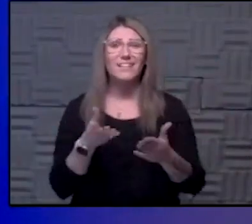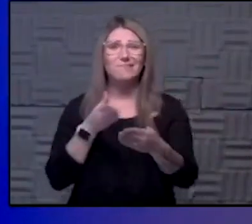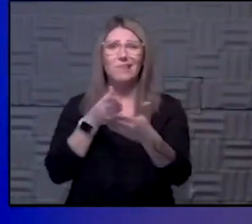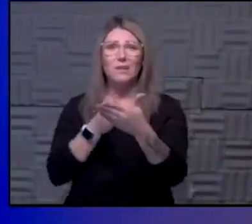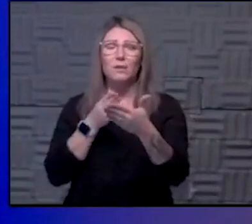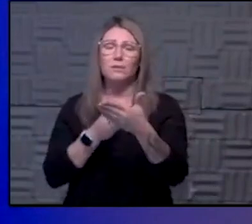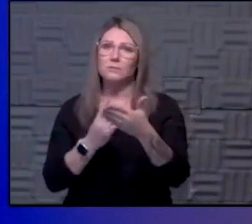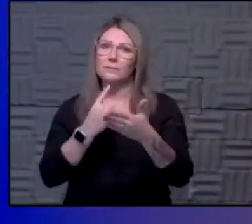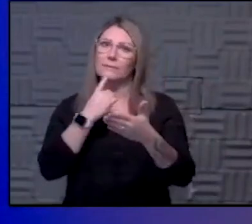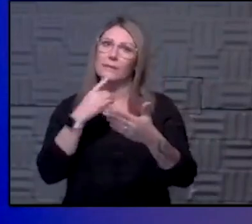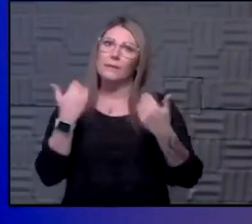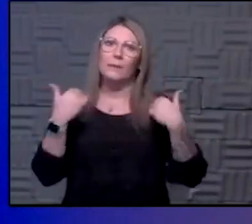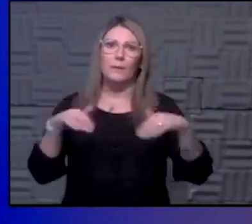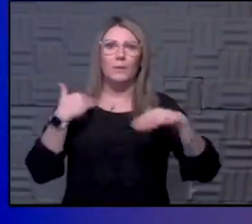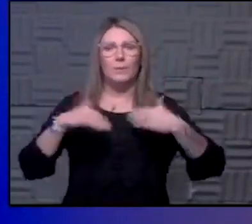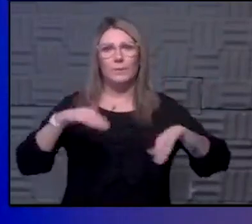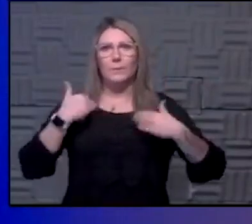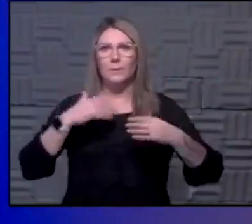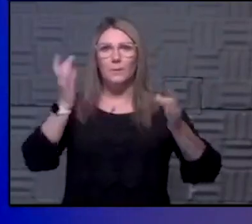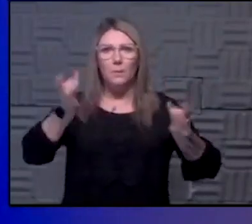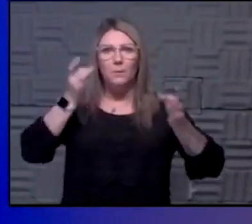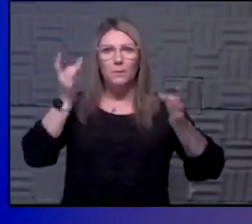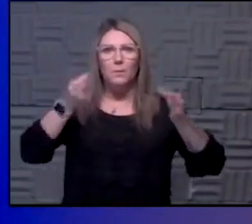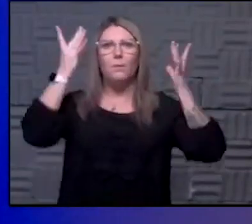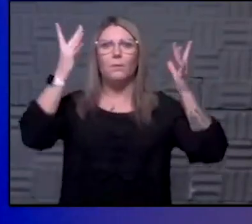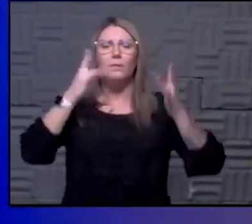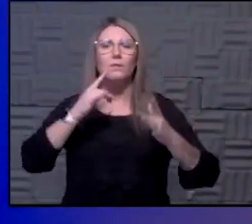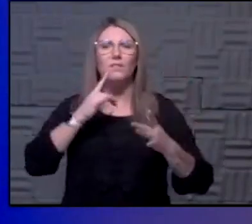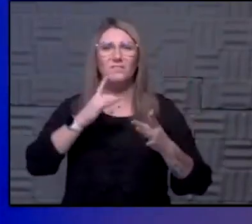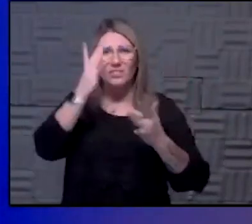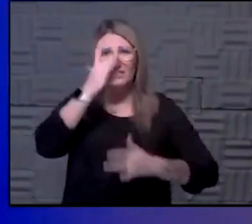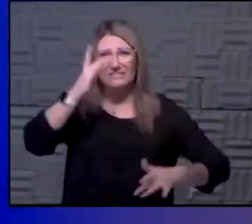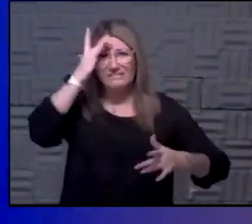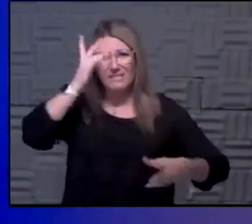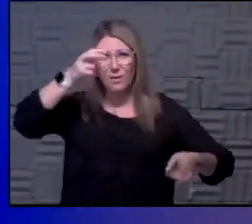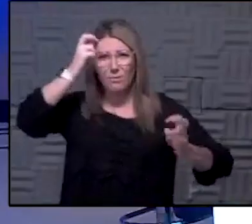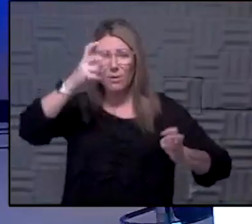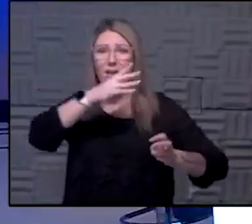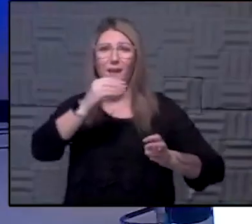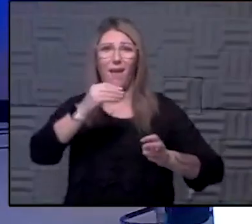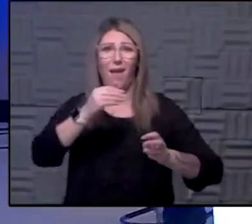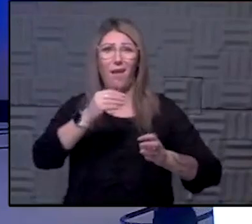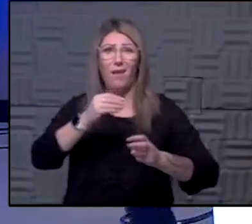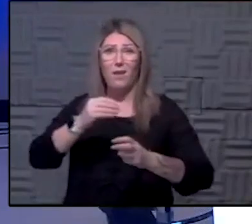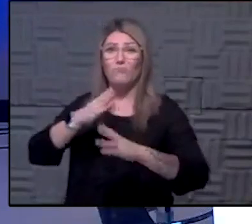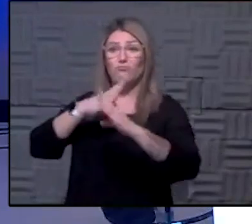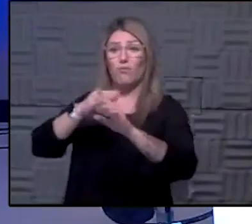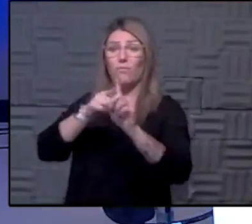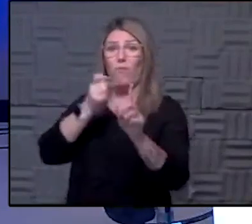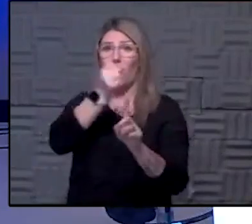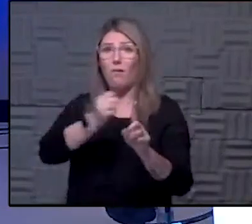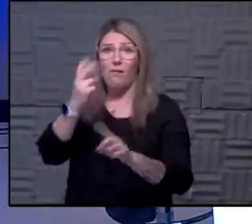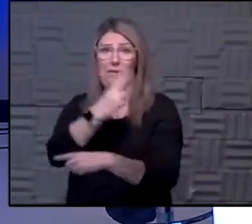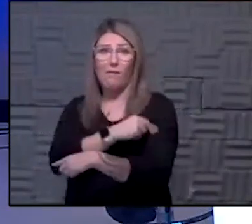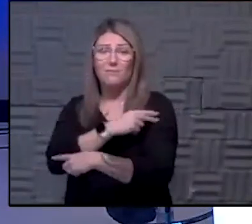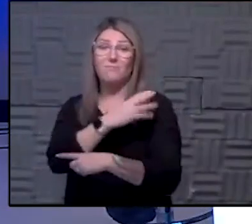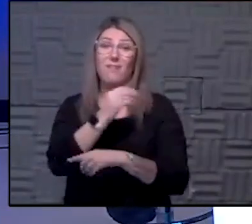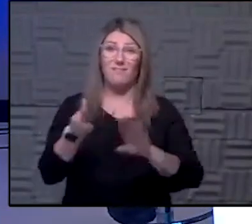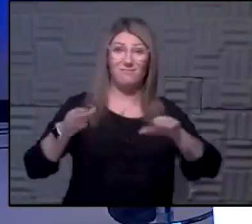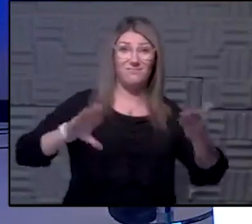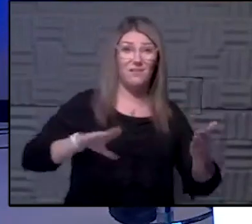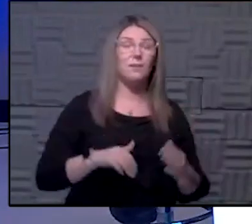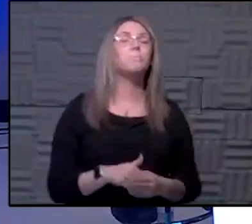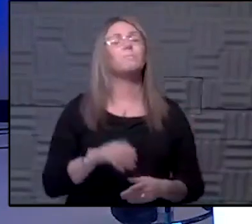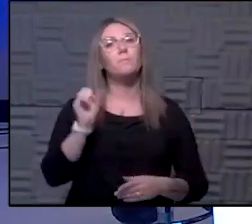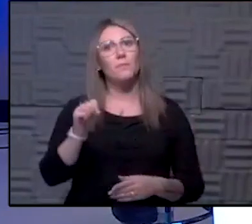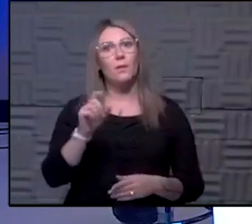severe and critical disease and keeping people out of the hospital, and most importantly, death. Yeah, that's a really big deal. And I think that at